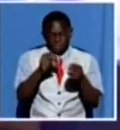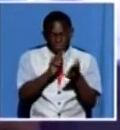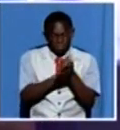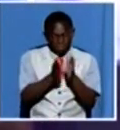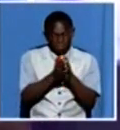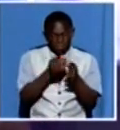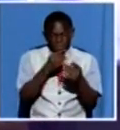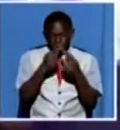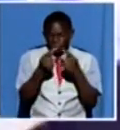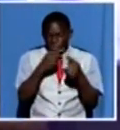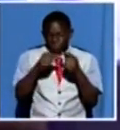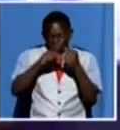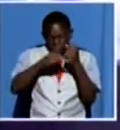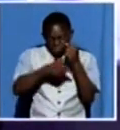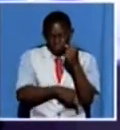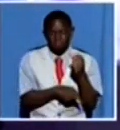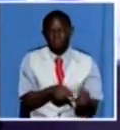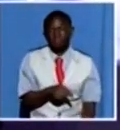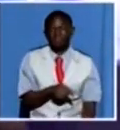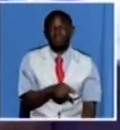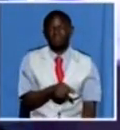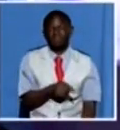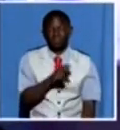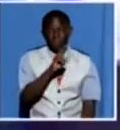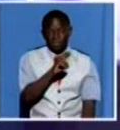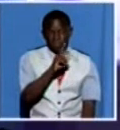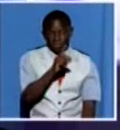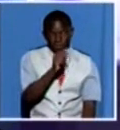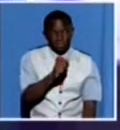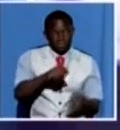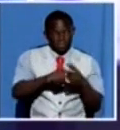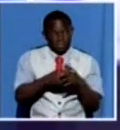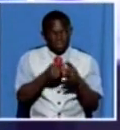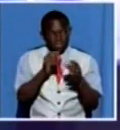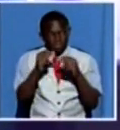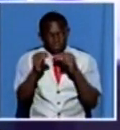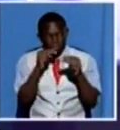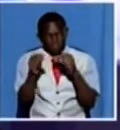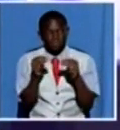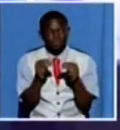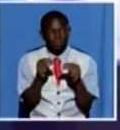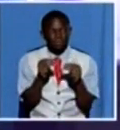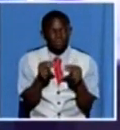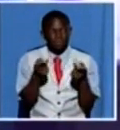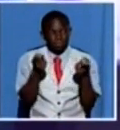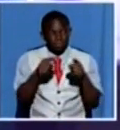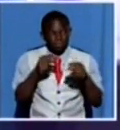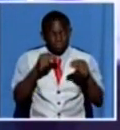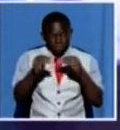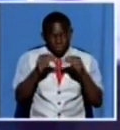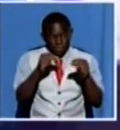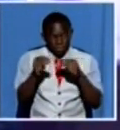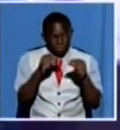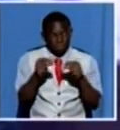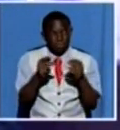we allowed the road development agents to go and negotiate, during the negotiation period, the law